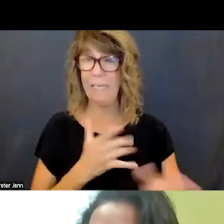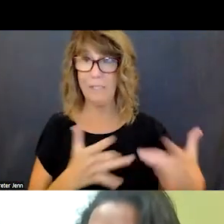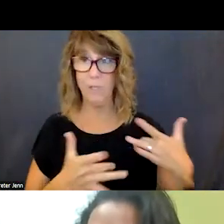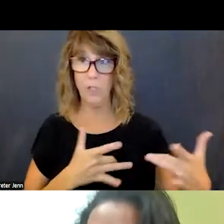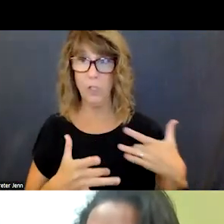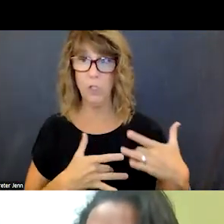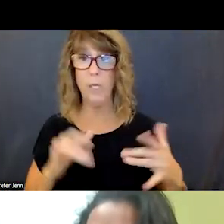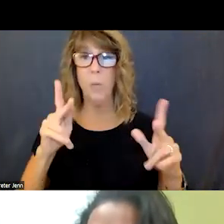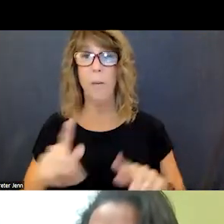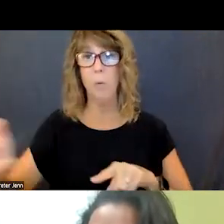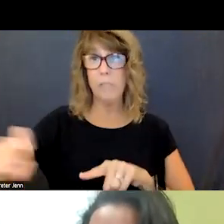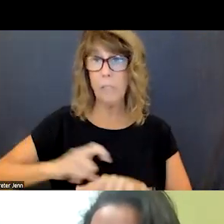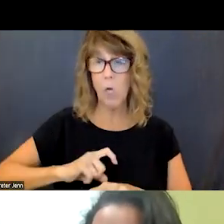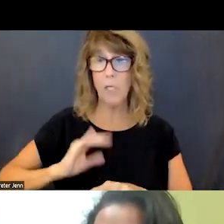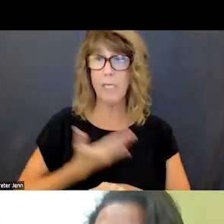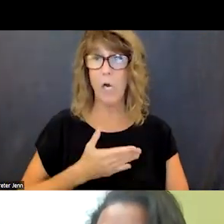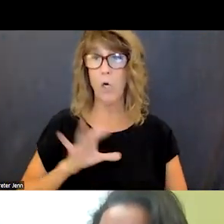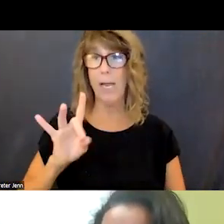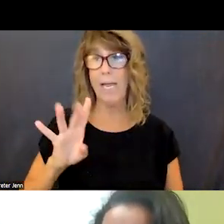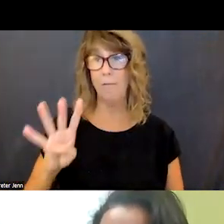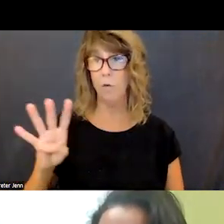when somebody calls our